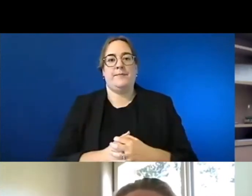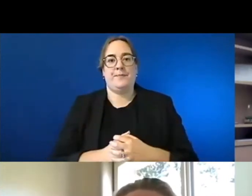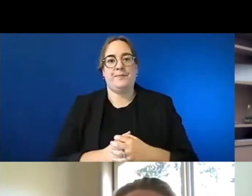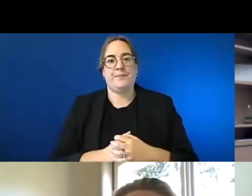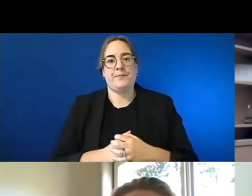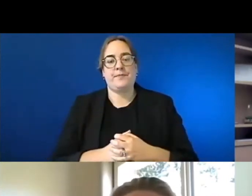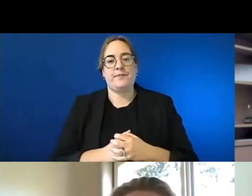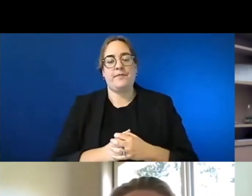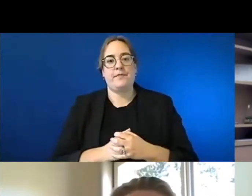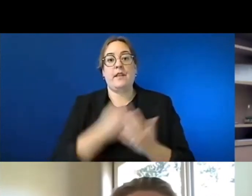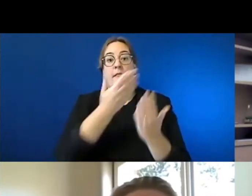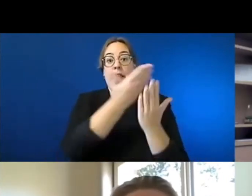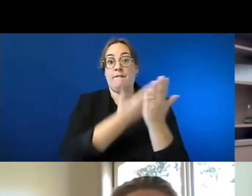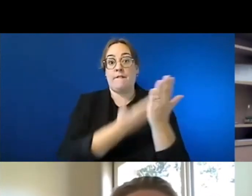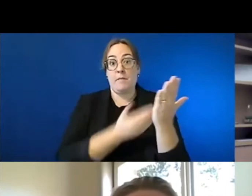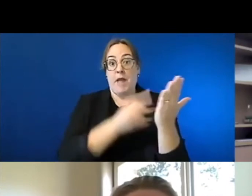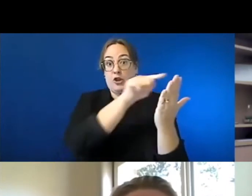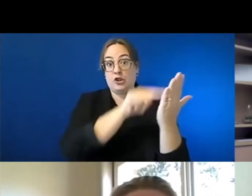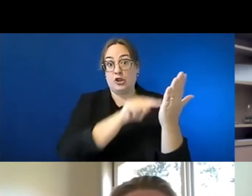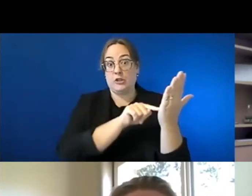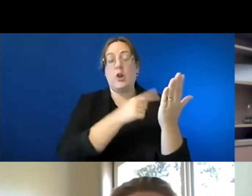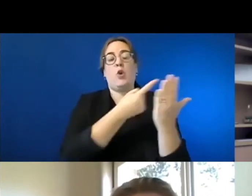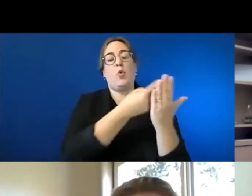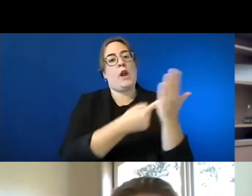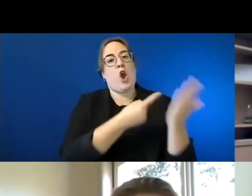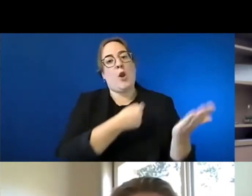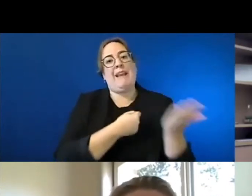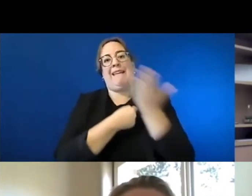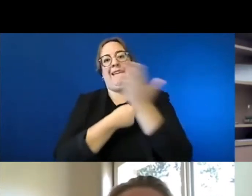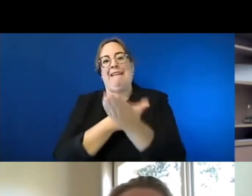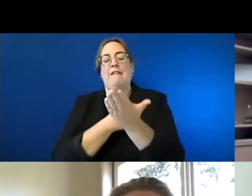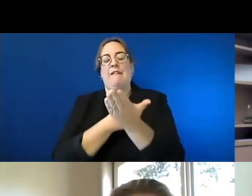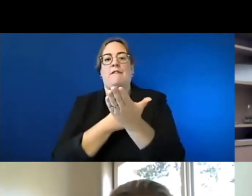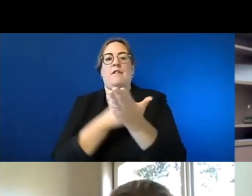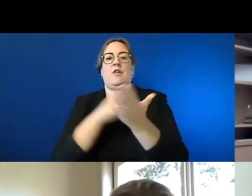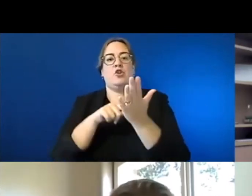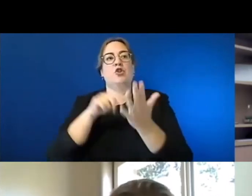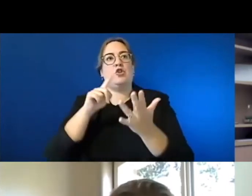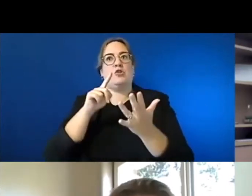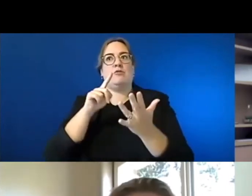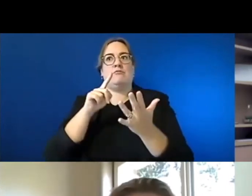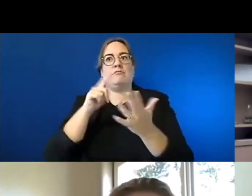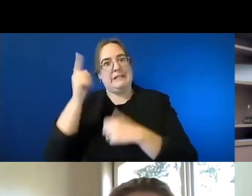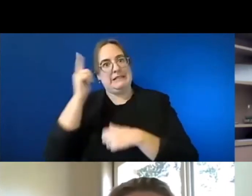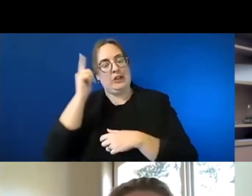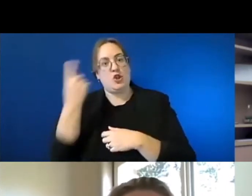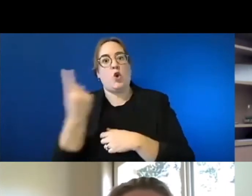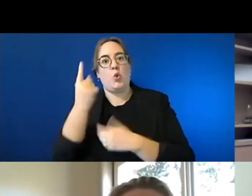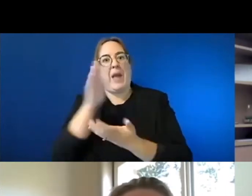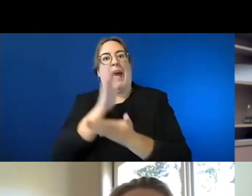This information is only shared with those academics that are actually teaching the student,